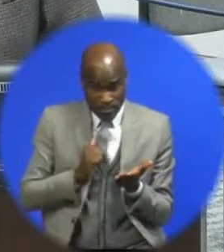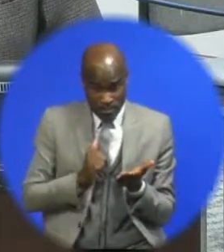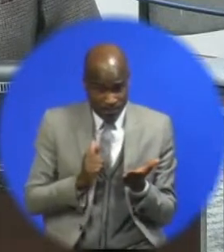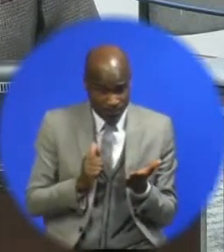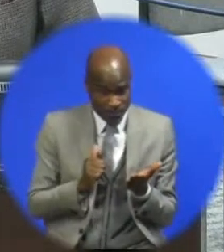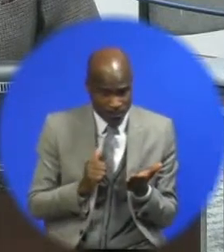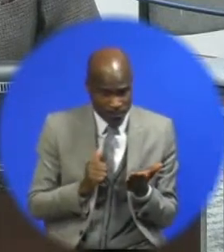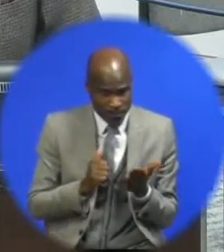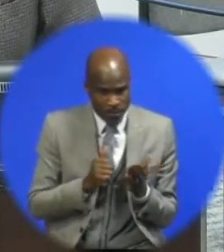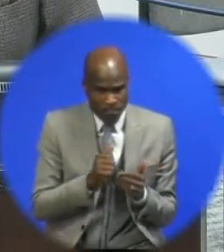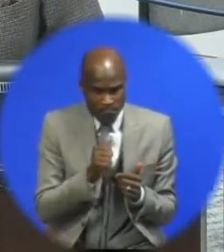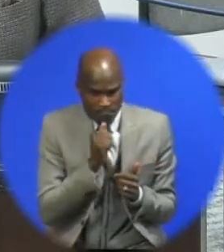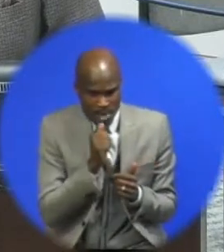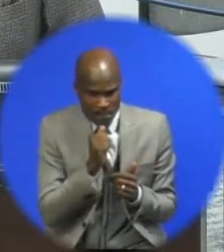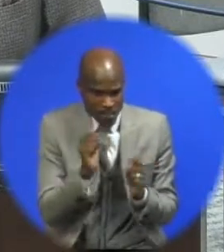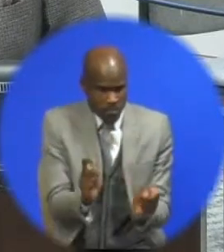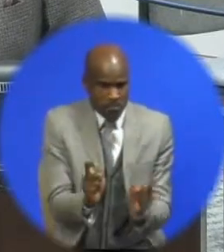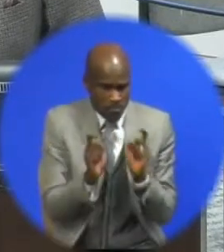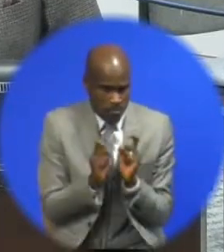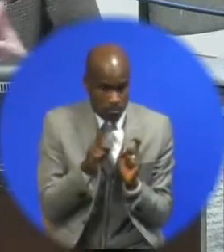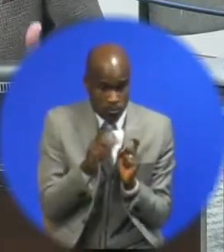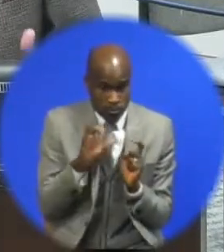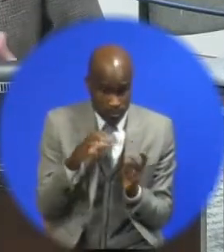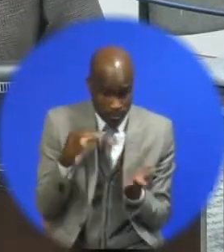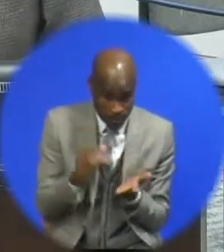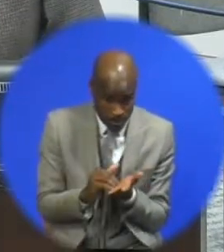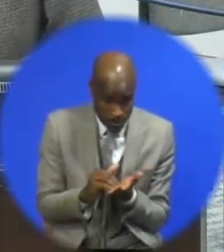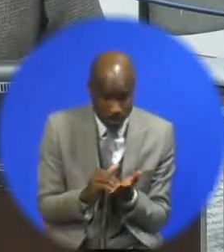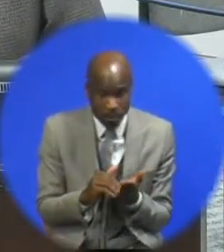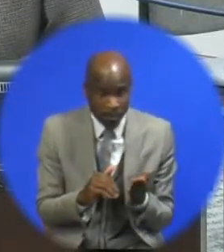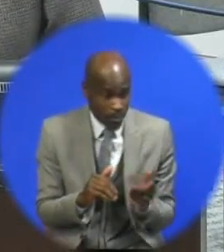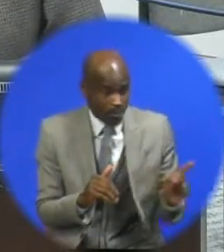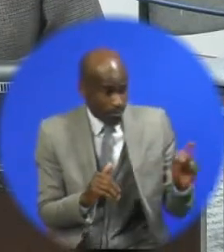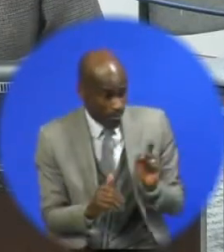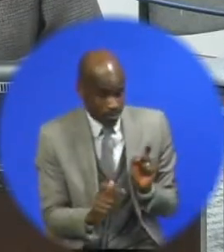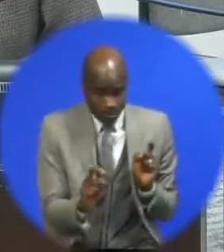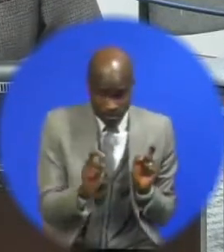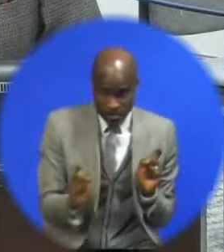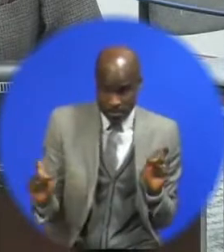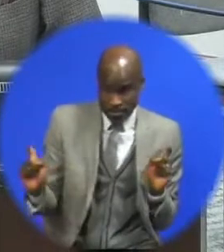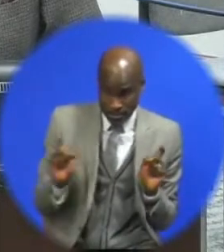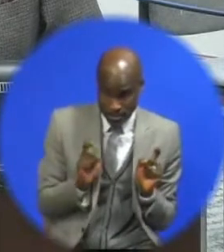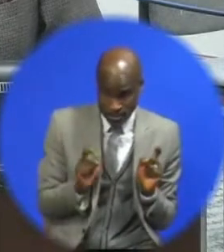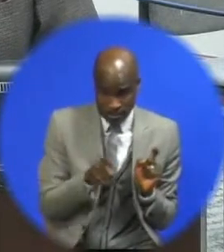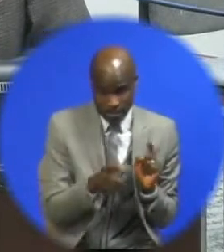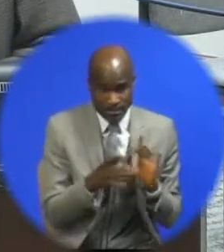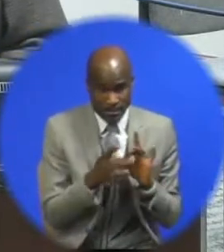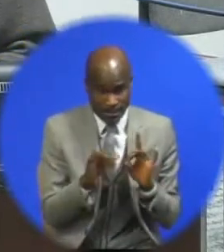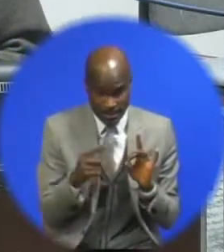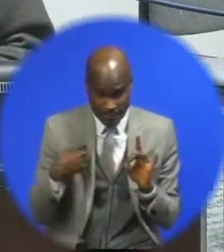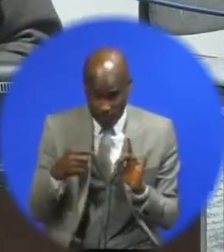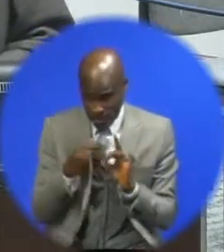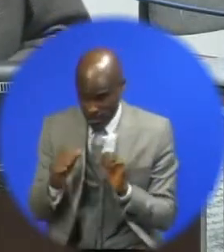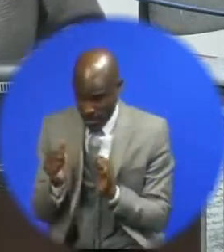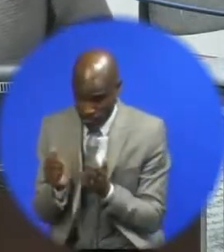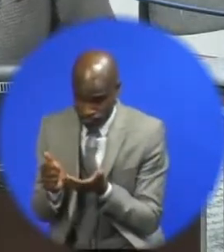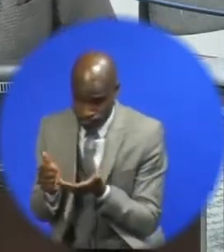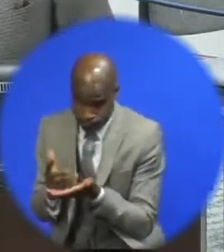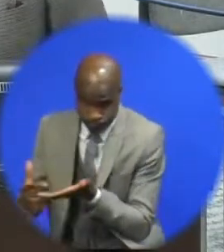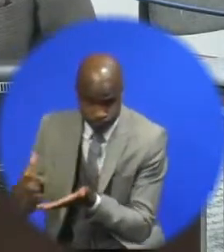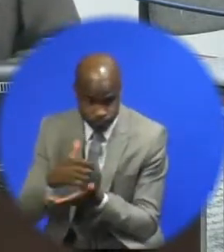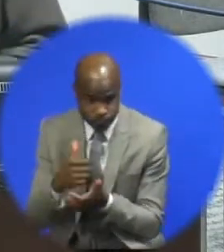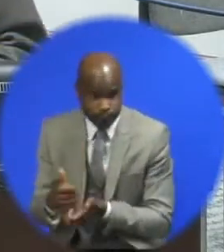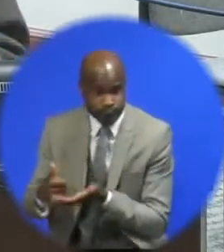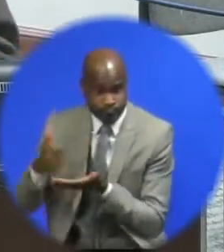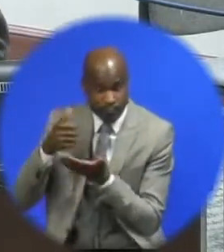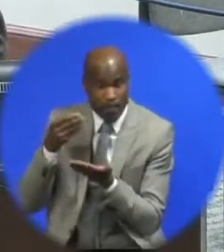private donor who has enabled us to have the matching money that we need for that project, as well as there's 2